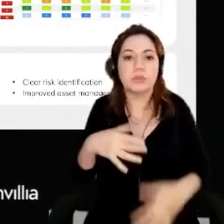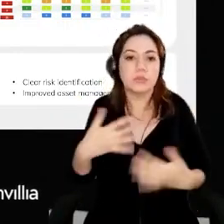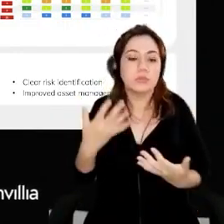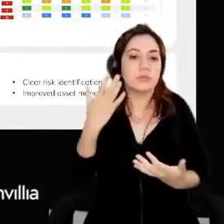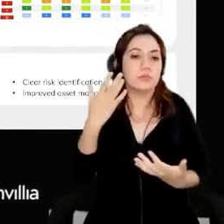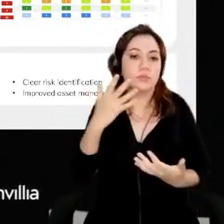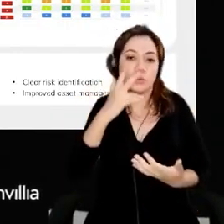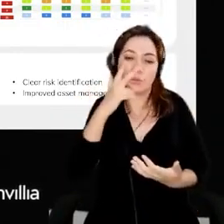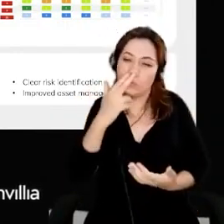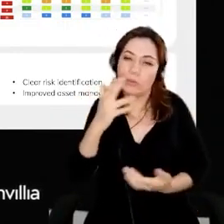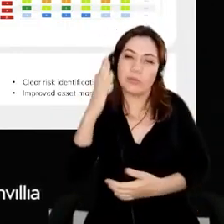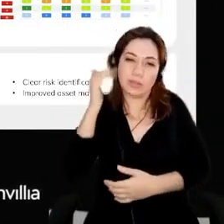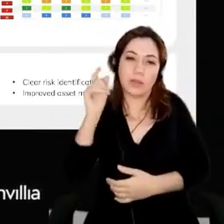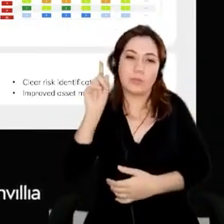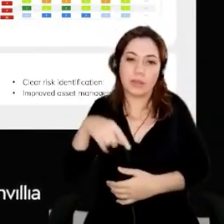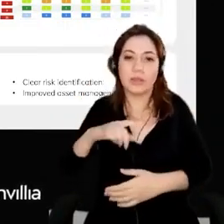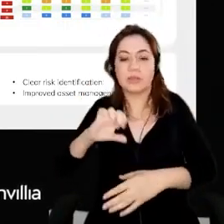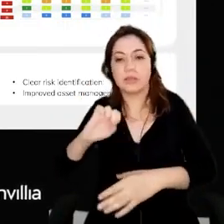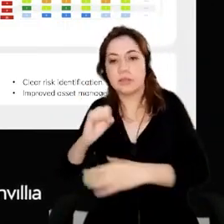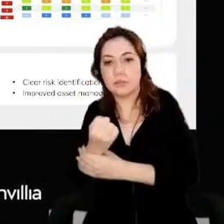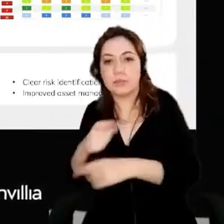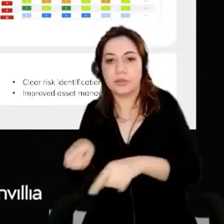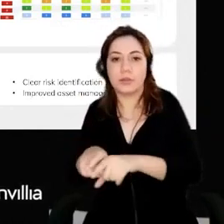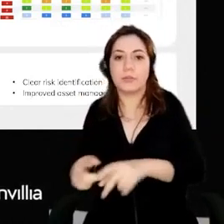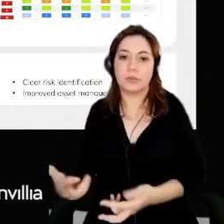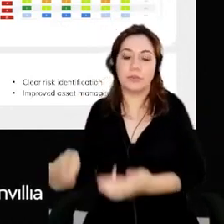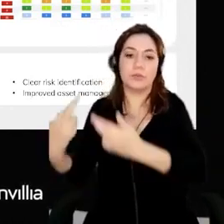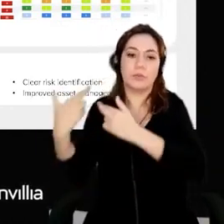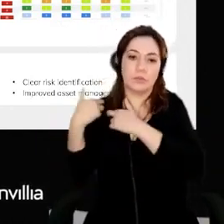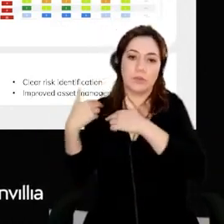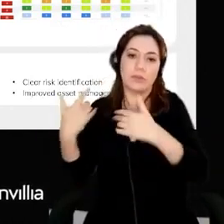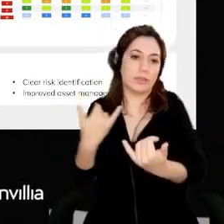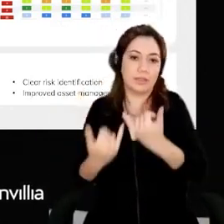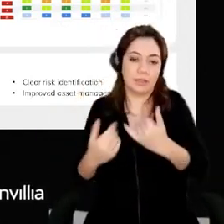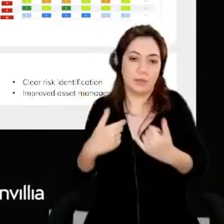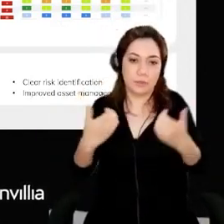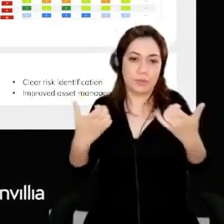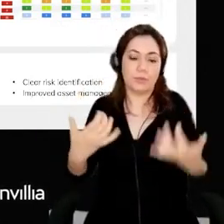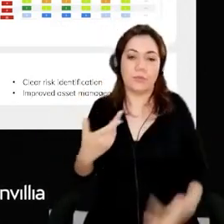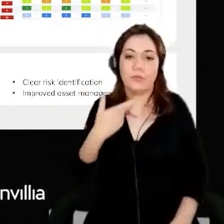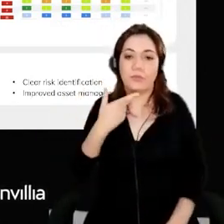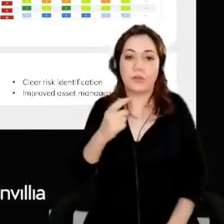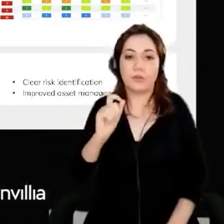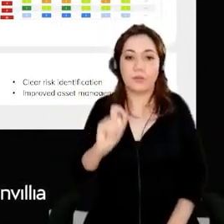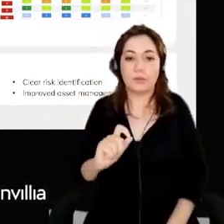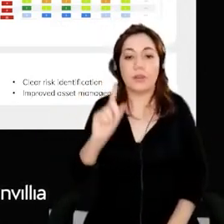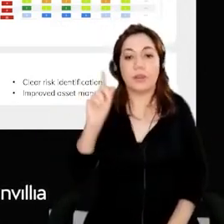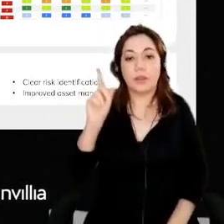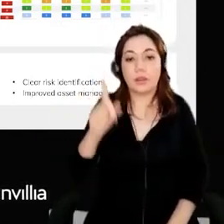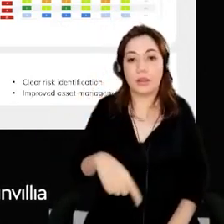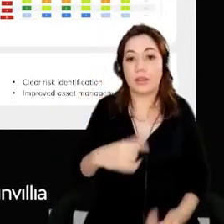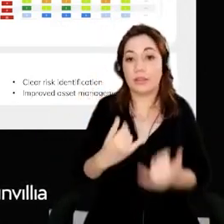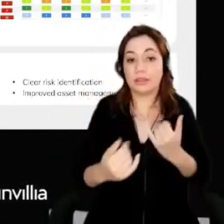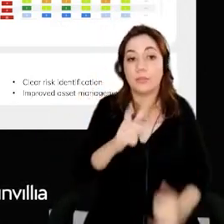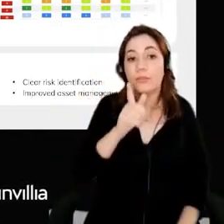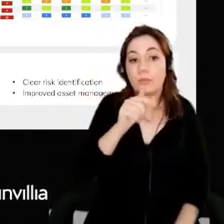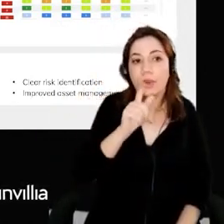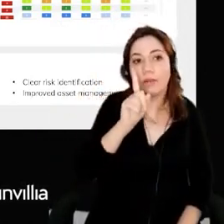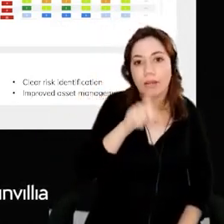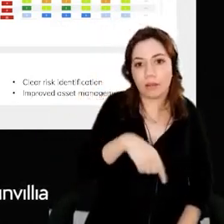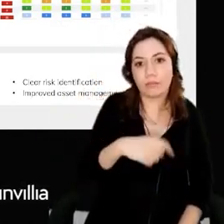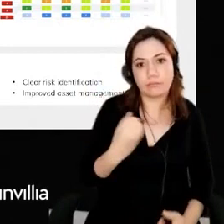standpoint, for this example that I'm talking about here, water is critical. It's a critical infrastructure, right? Like, we can't live without water. And